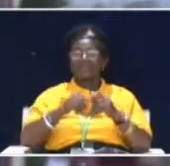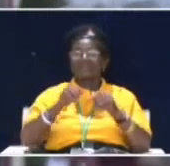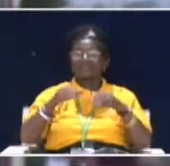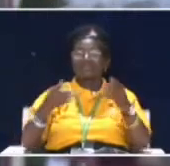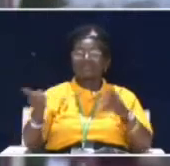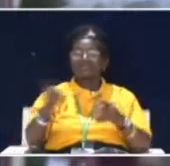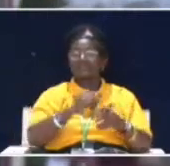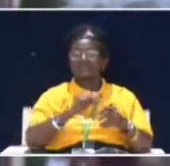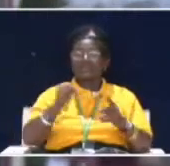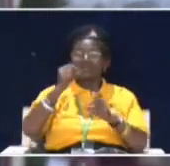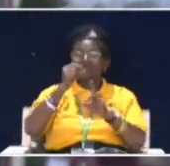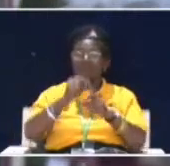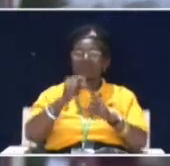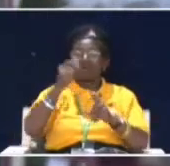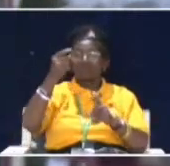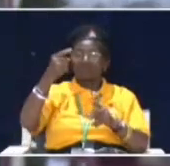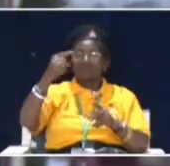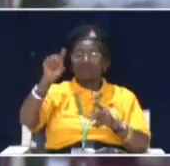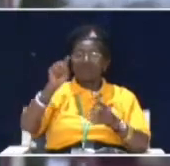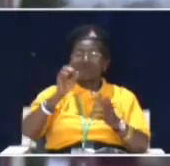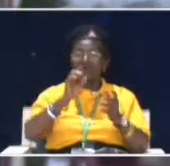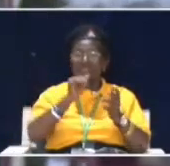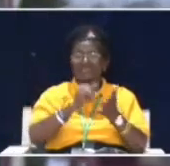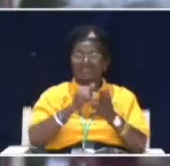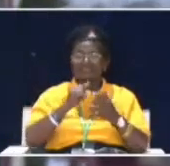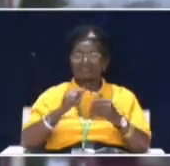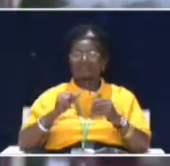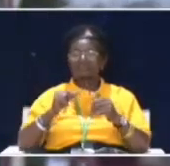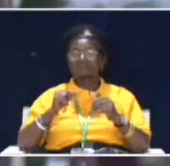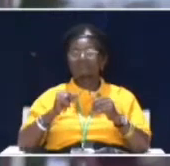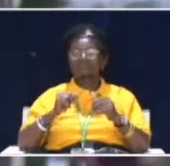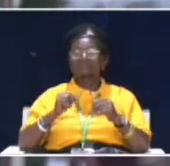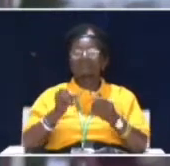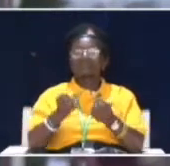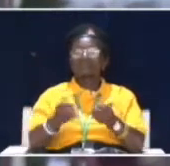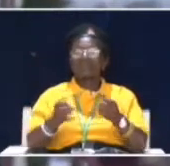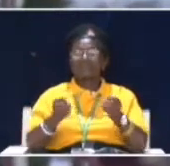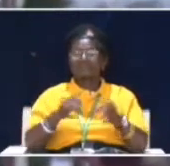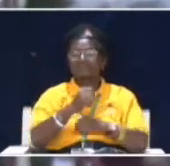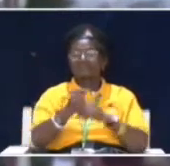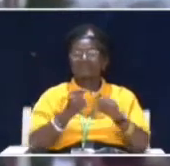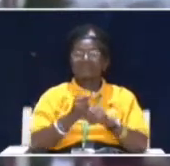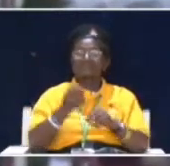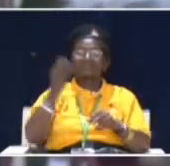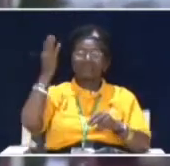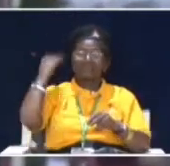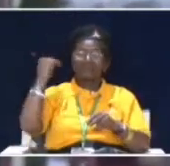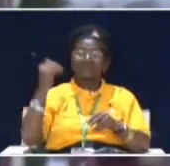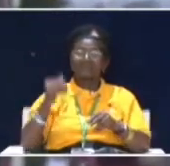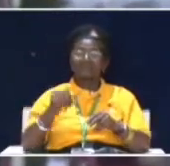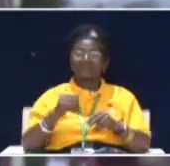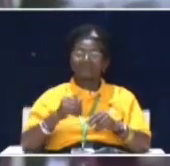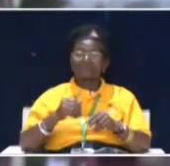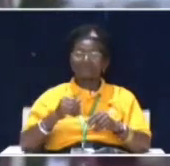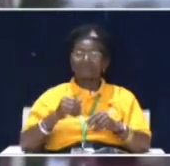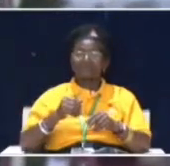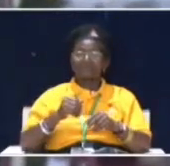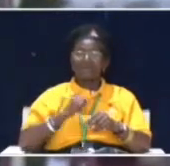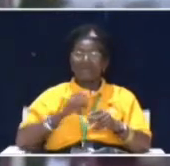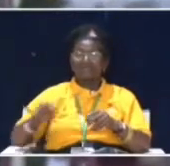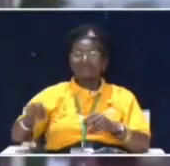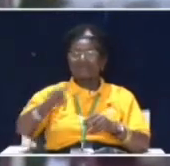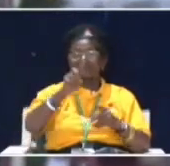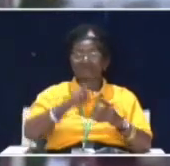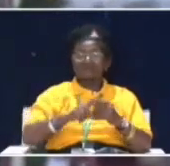a word for it. Kin si wa so asotele si. Several years ago. Opolopo odun seyin. I traveled